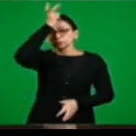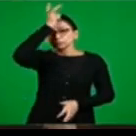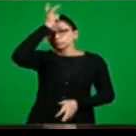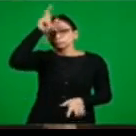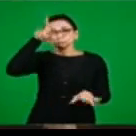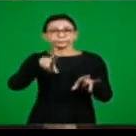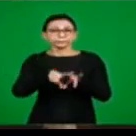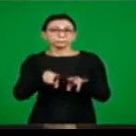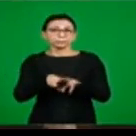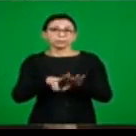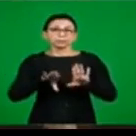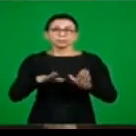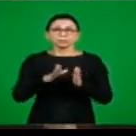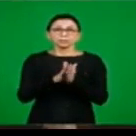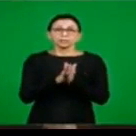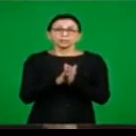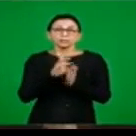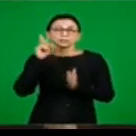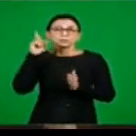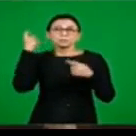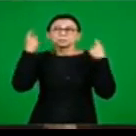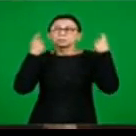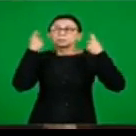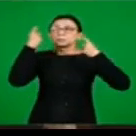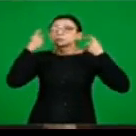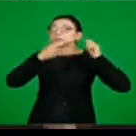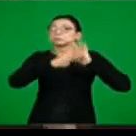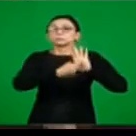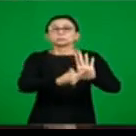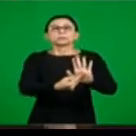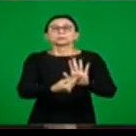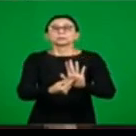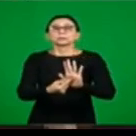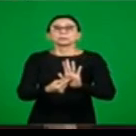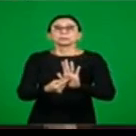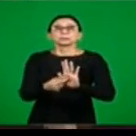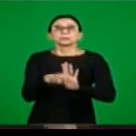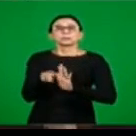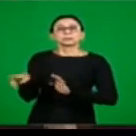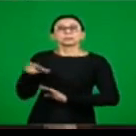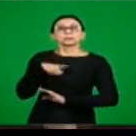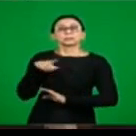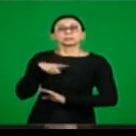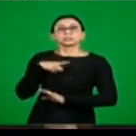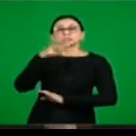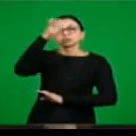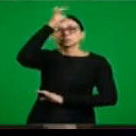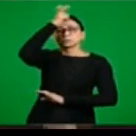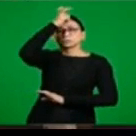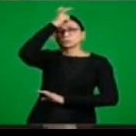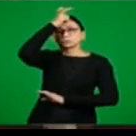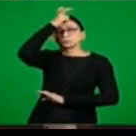with the people. But the Bible doesn't have this concern to highlight those few Egyptians.